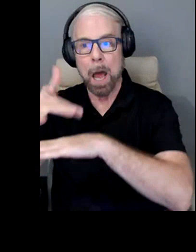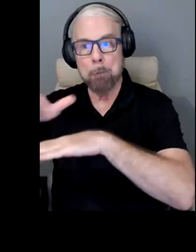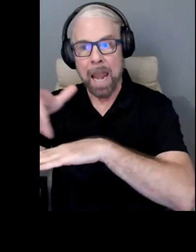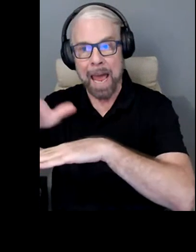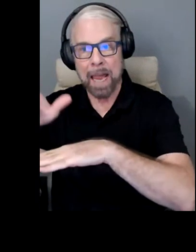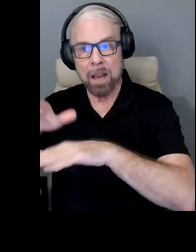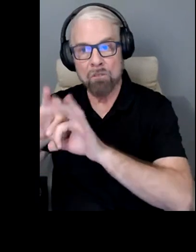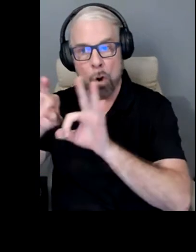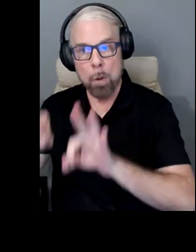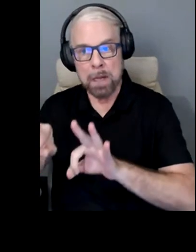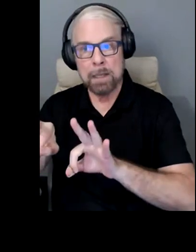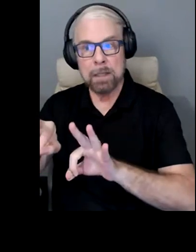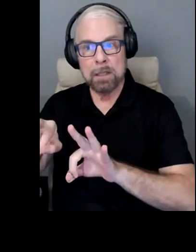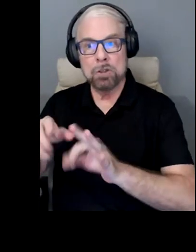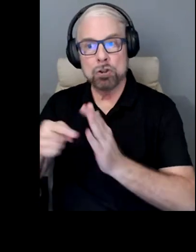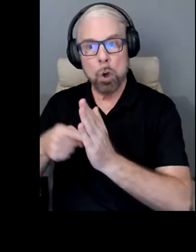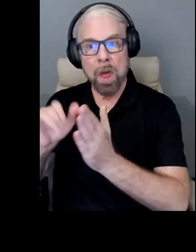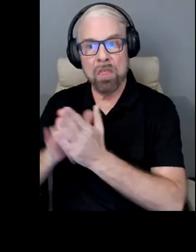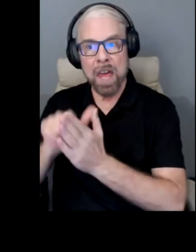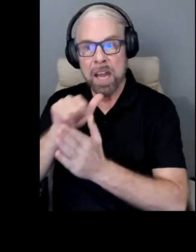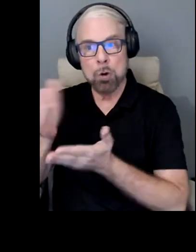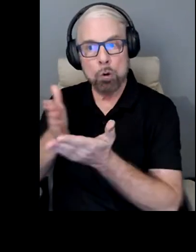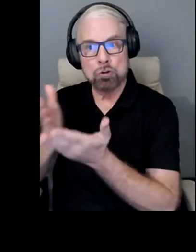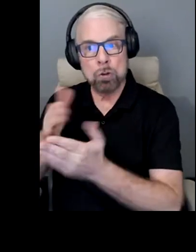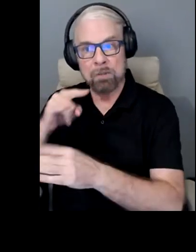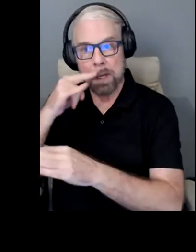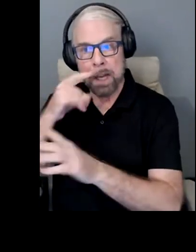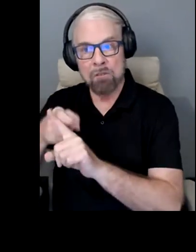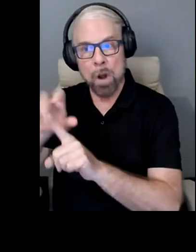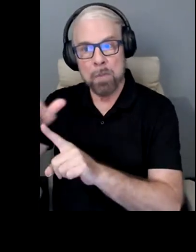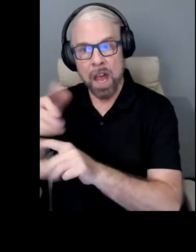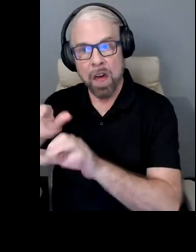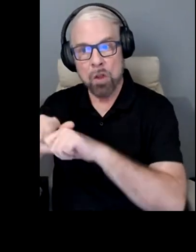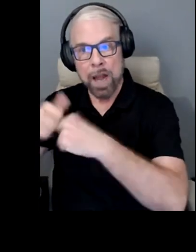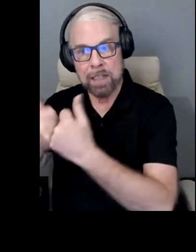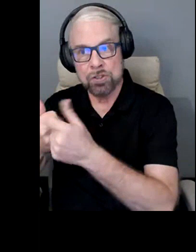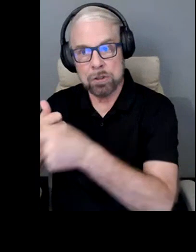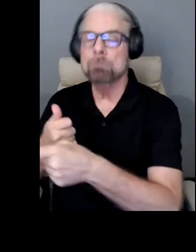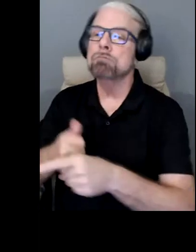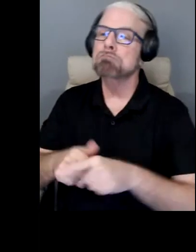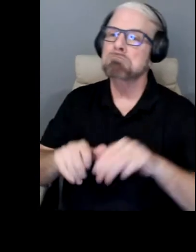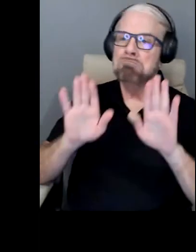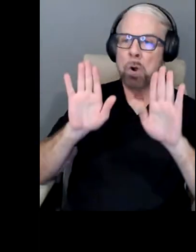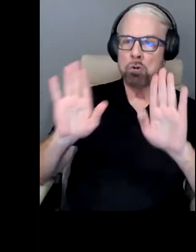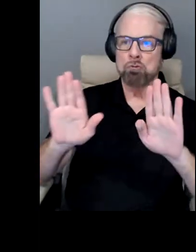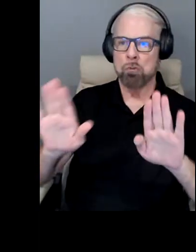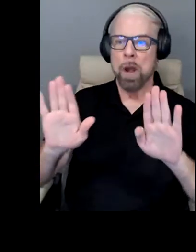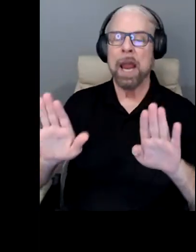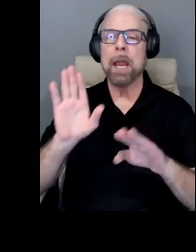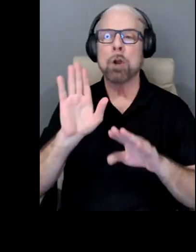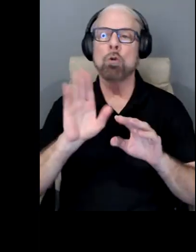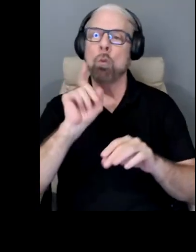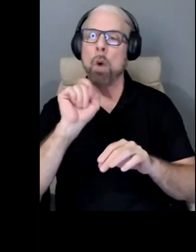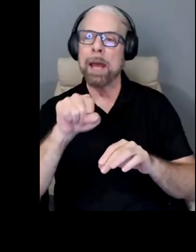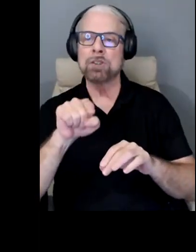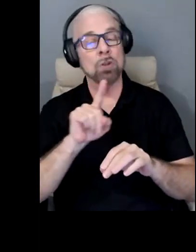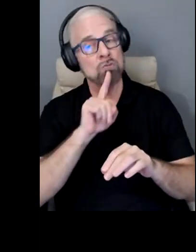not serve kids from that other agency? Great question. We appreciate you being so thorough.